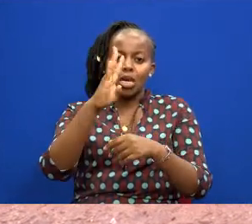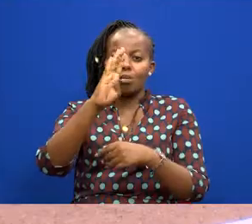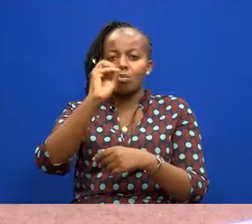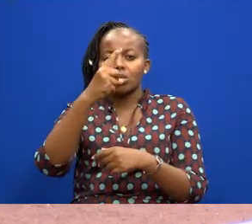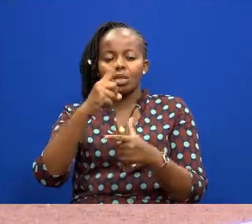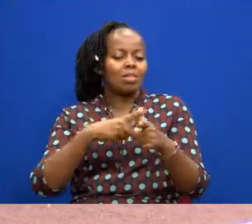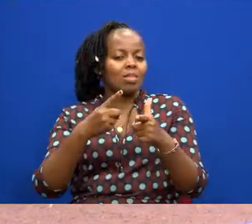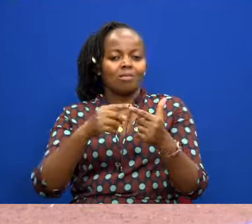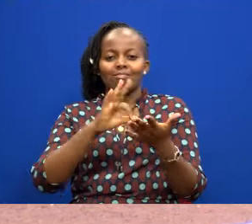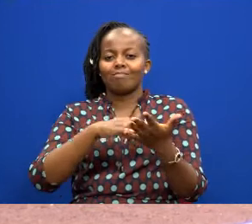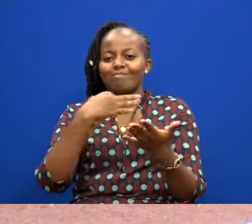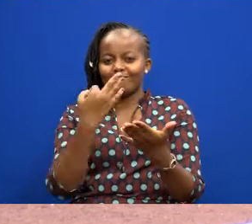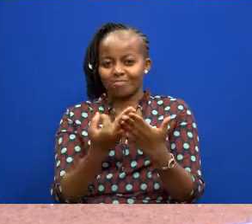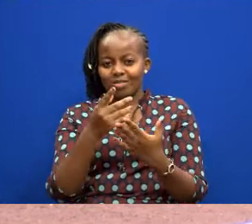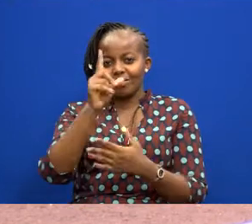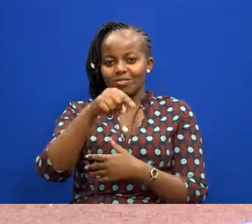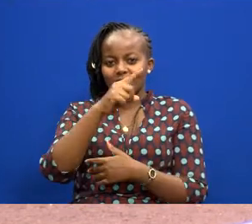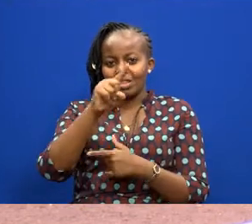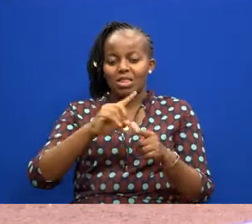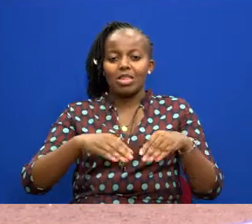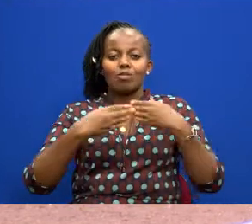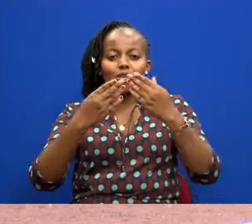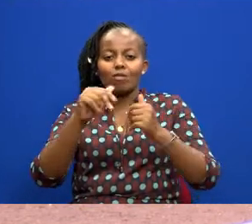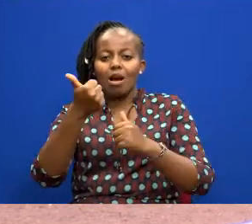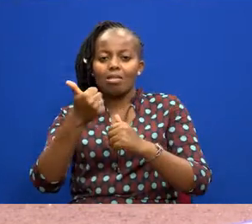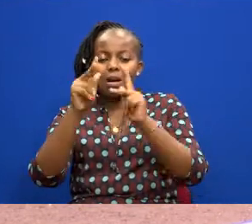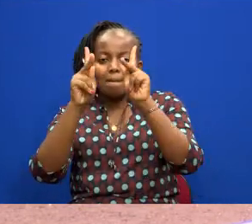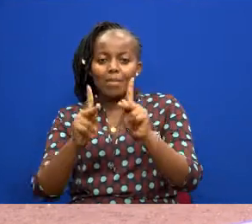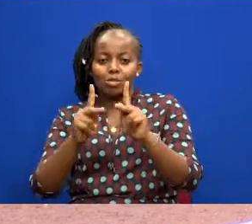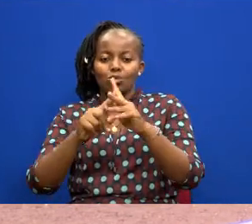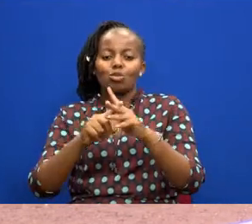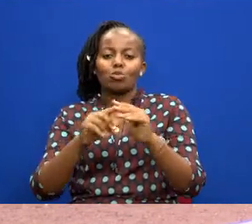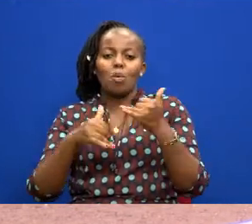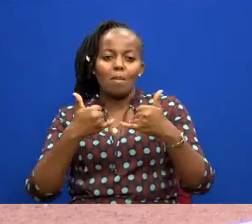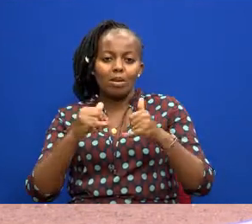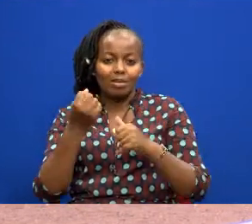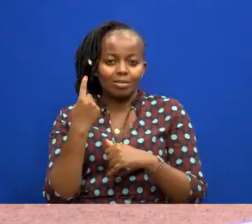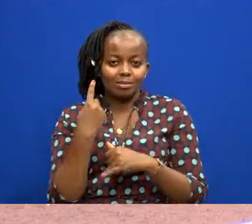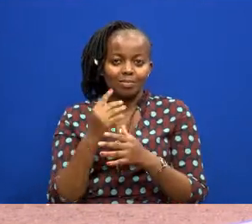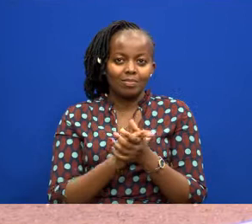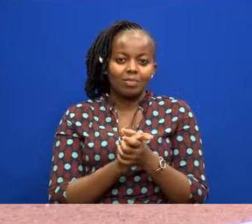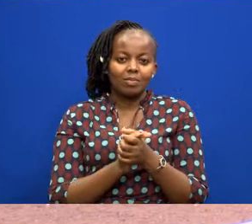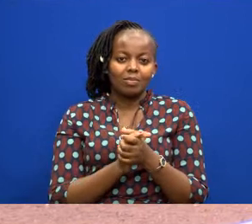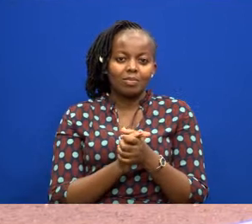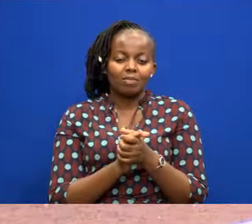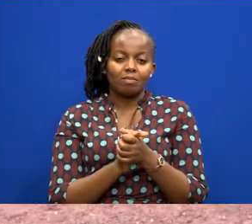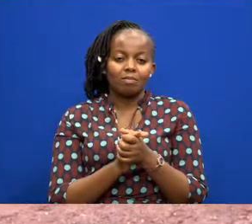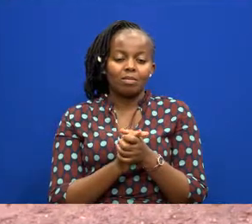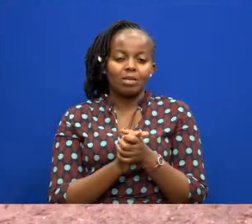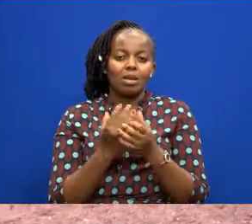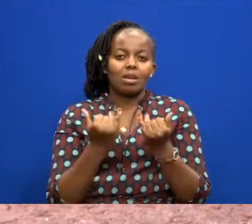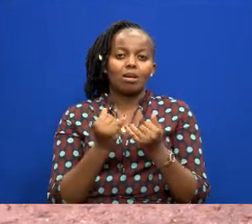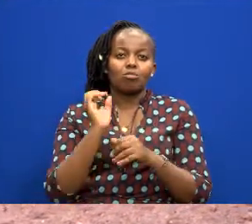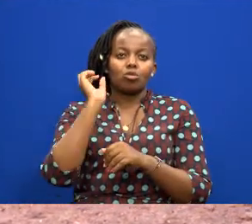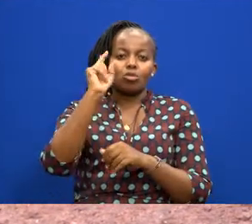I forfeit my chance and give it to the next person. Are you together up to there? So I throw it to the first